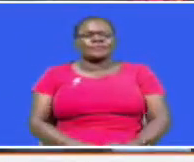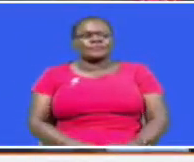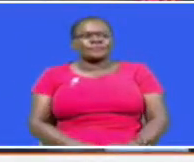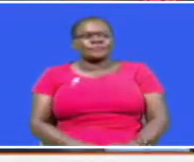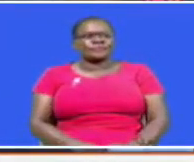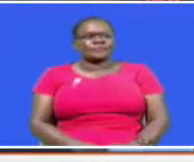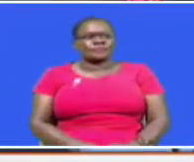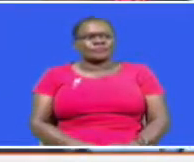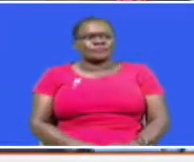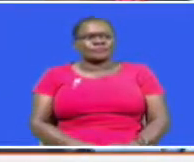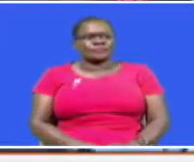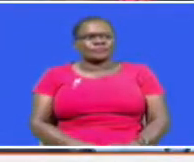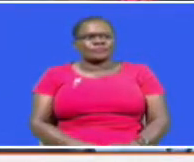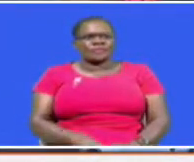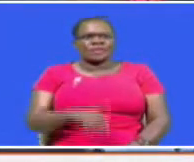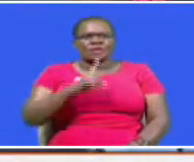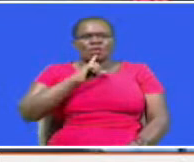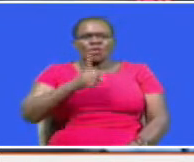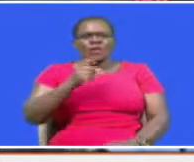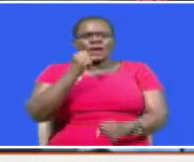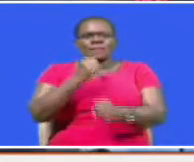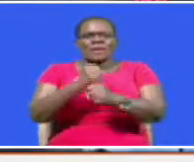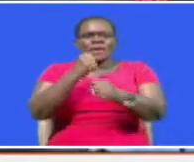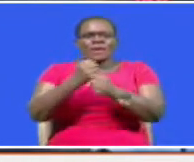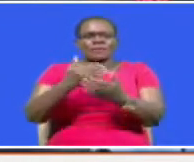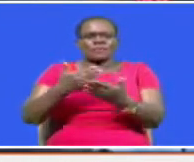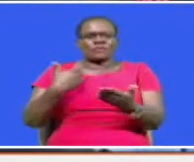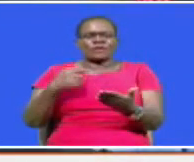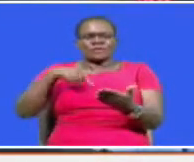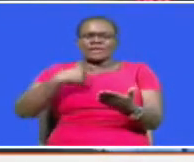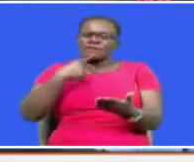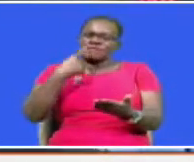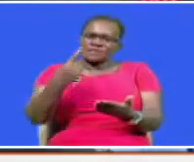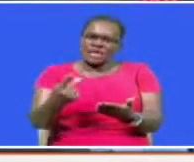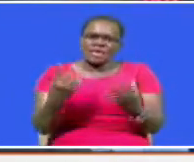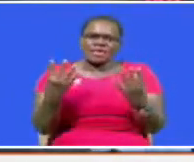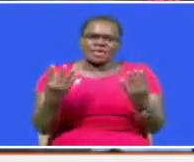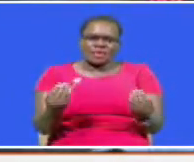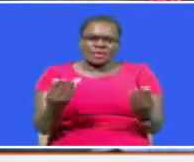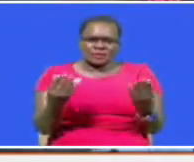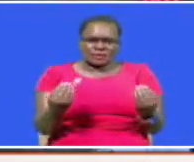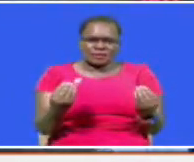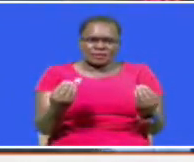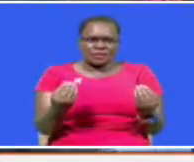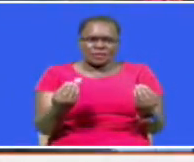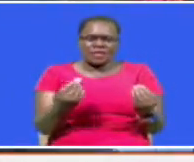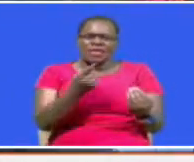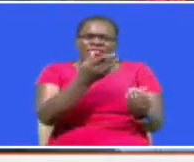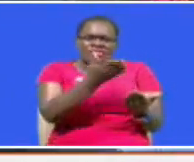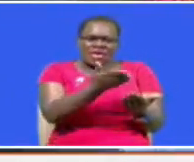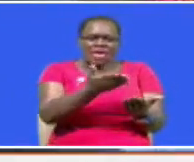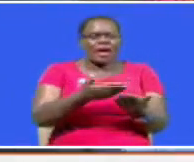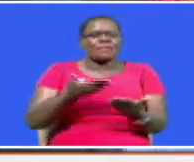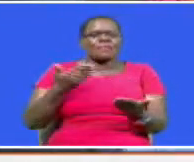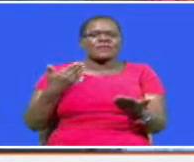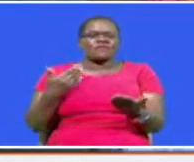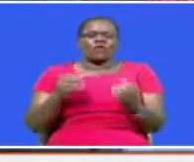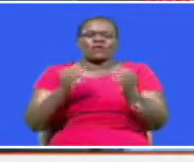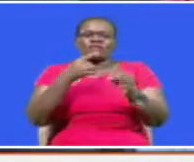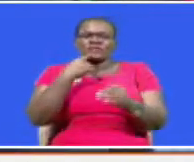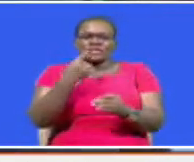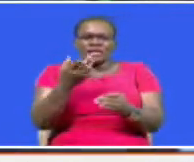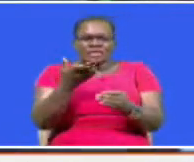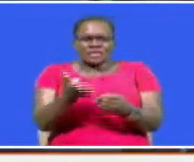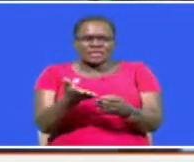the orders that it made. Yes. And we are simply saying that, as per what was there, if they are saying